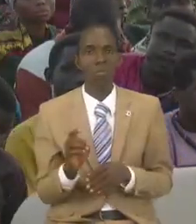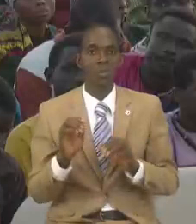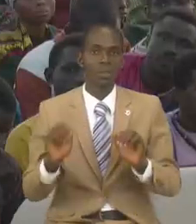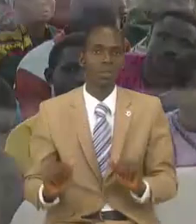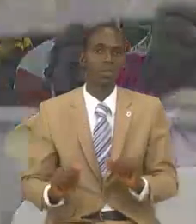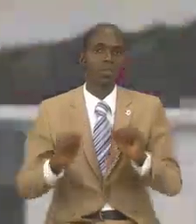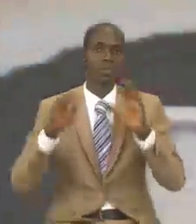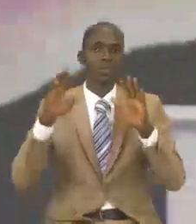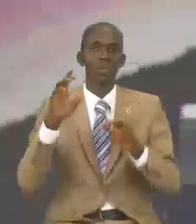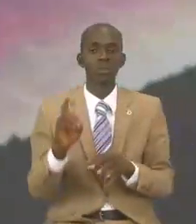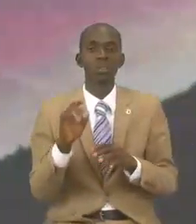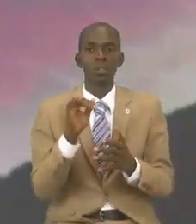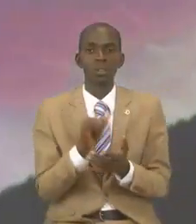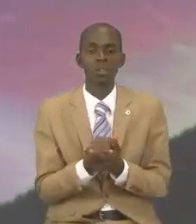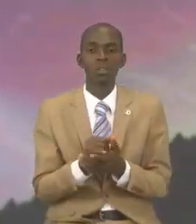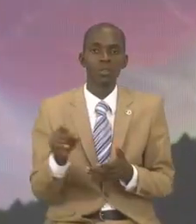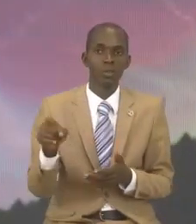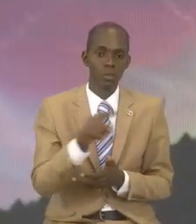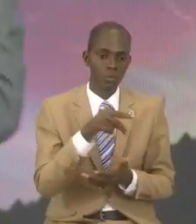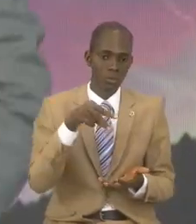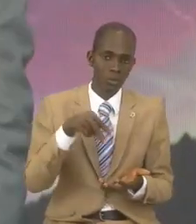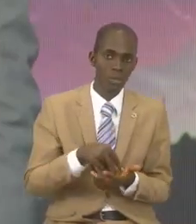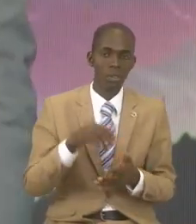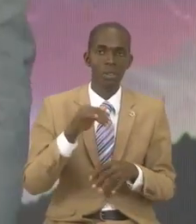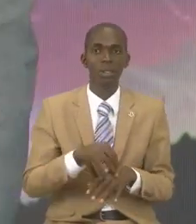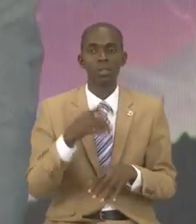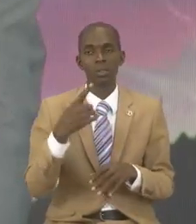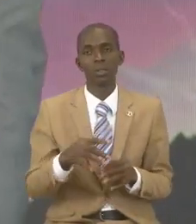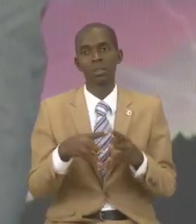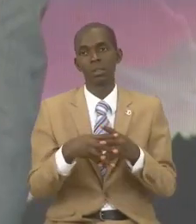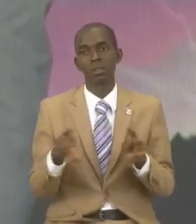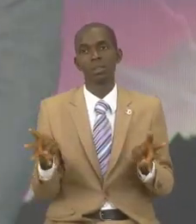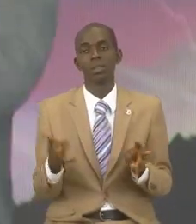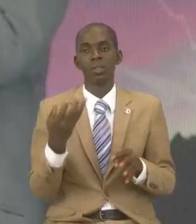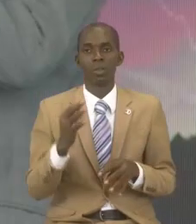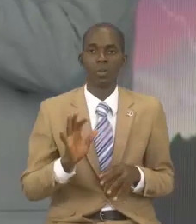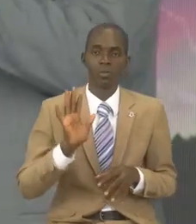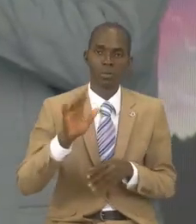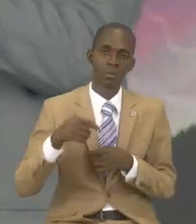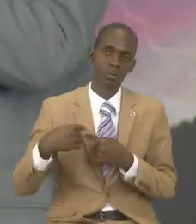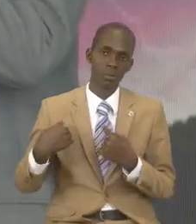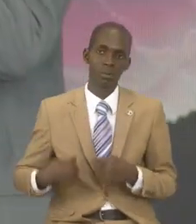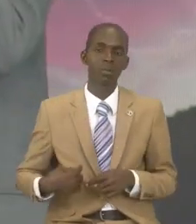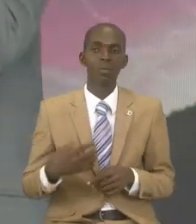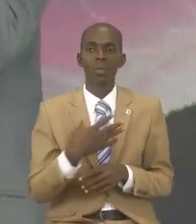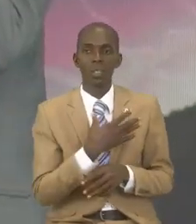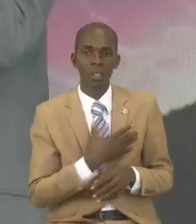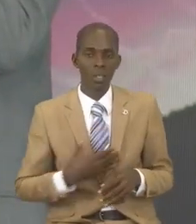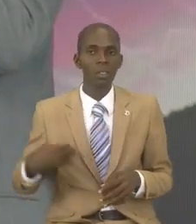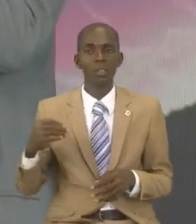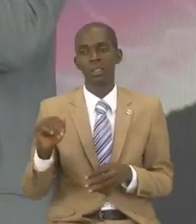consecrated, that you stand at the gate of your heart, and any